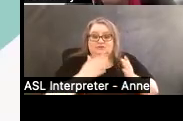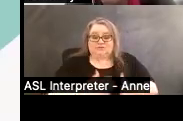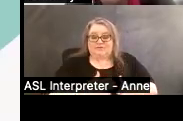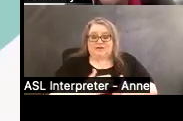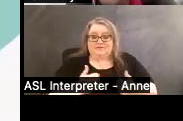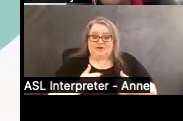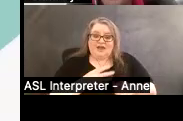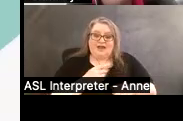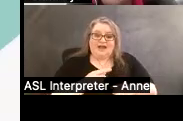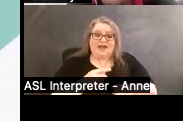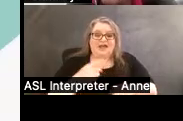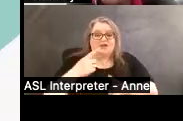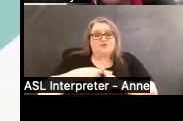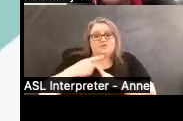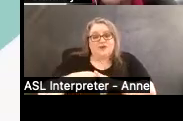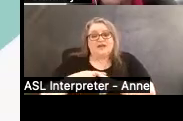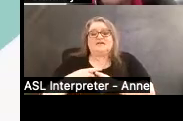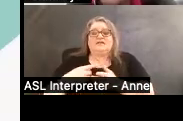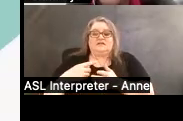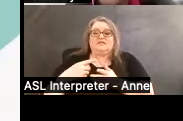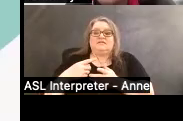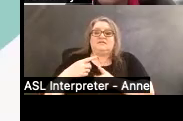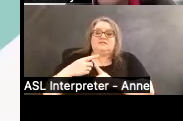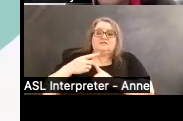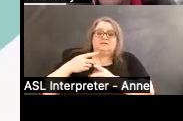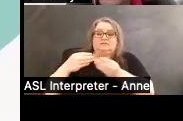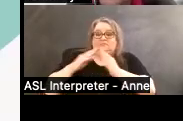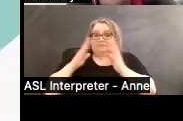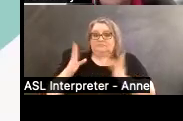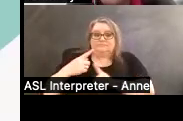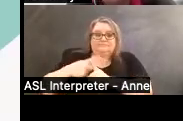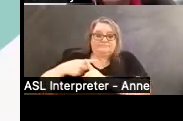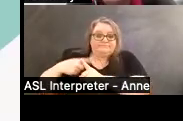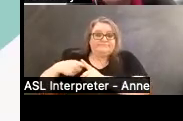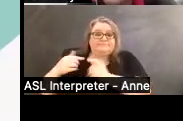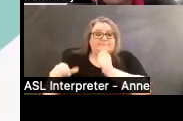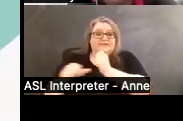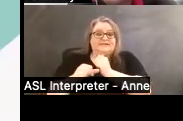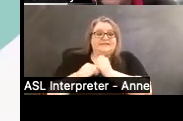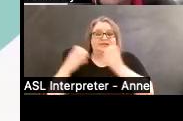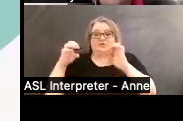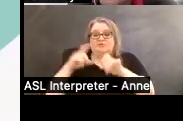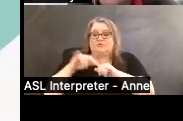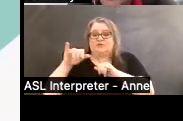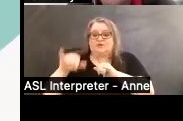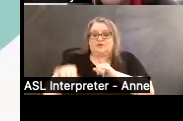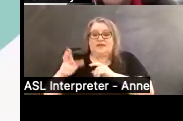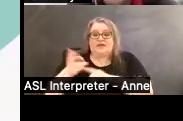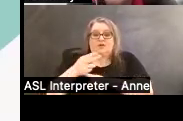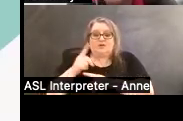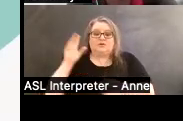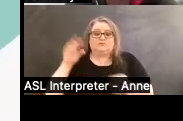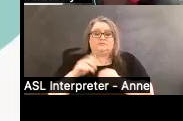see that rental and mortgage assistance, as well as emergency hotel stay, those accounted for 19